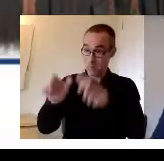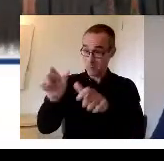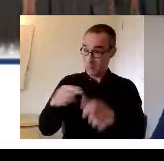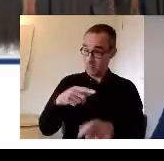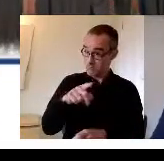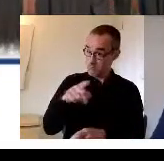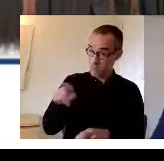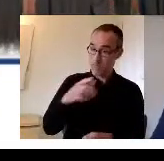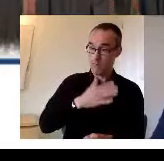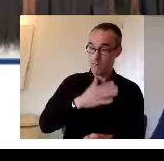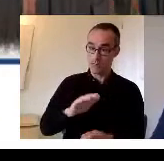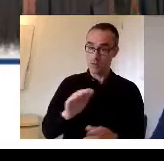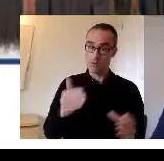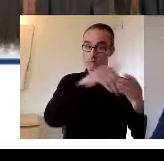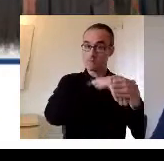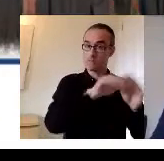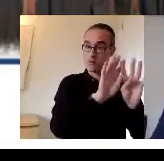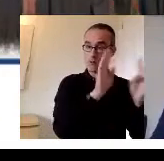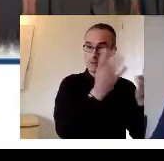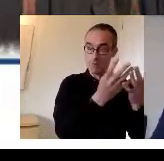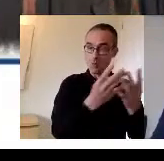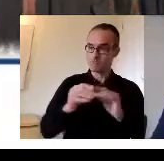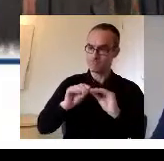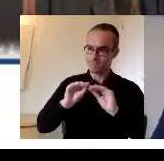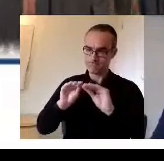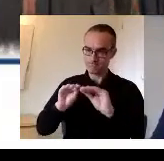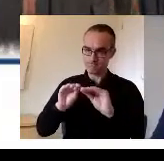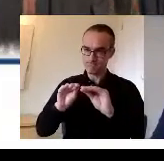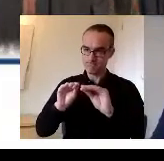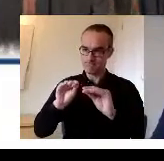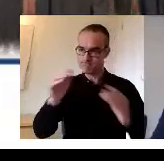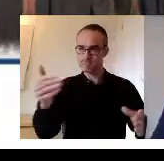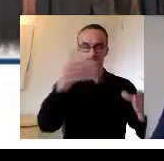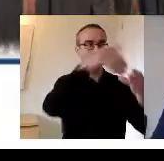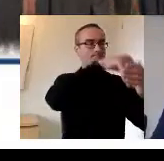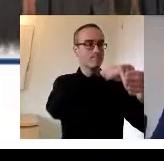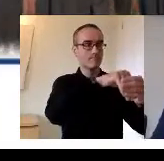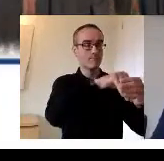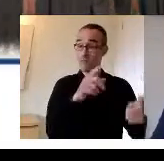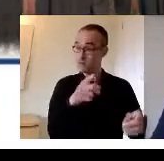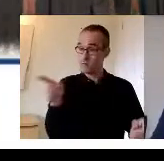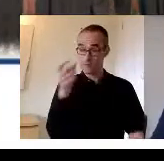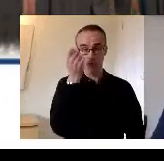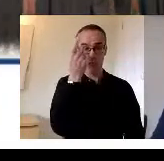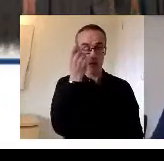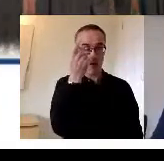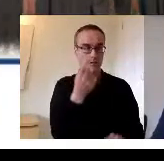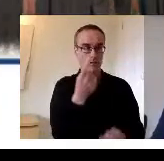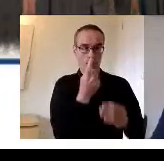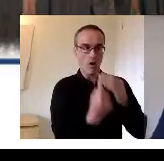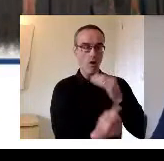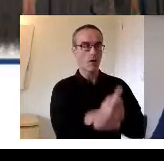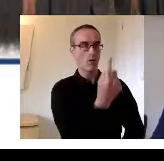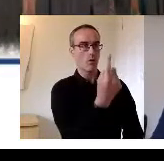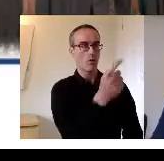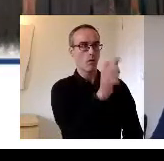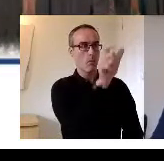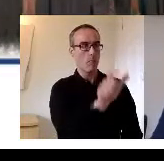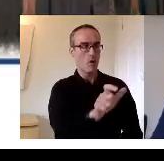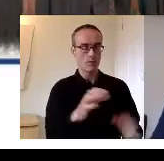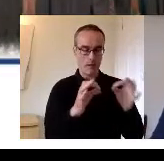actually I went into the boardroom and I was the only person from a BAME background, and that for some can be unnerving, not for all, but it can be.